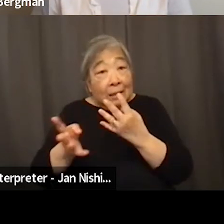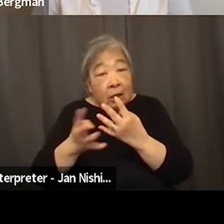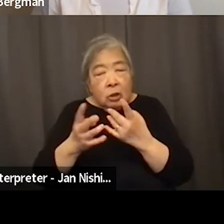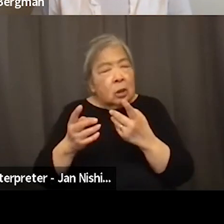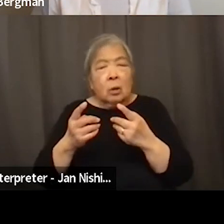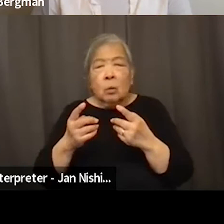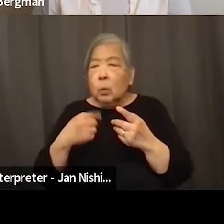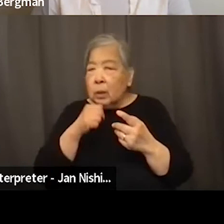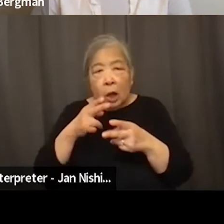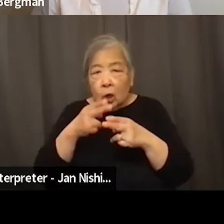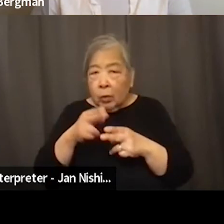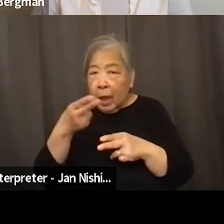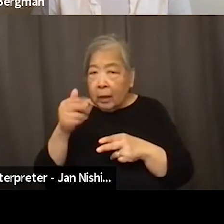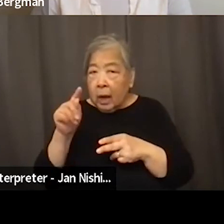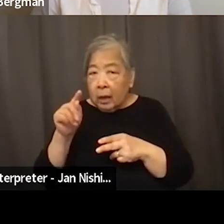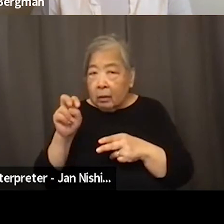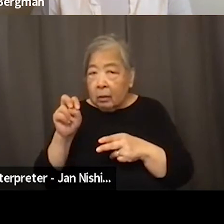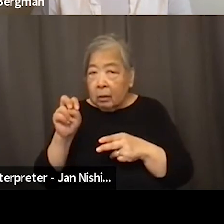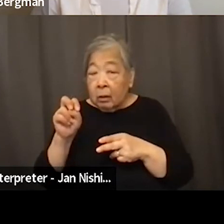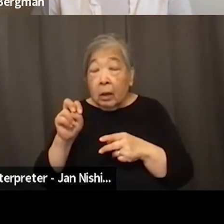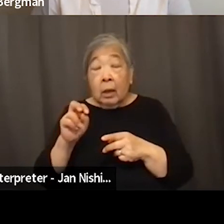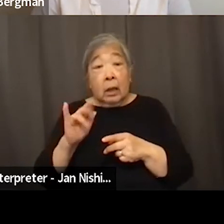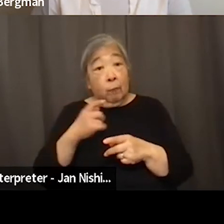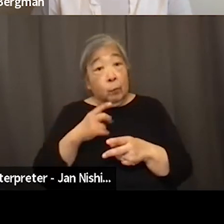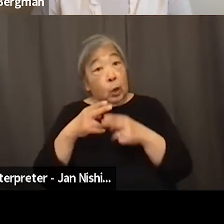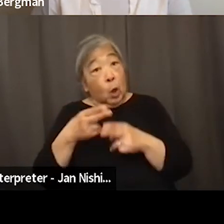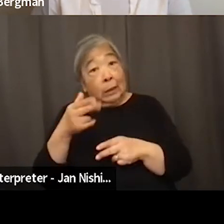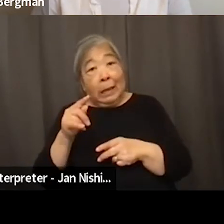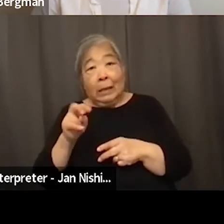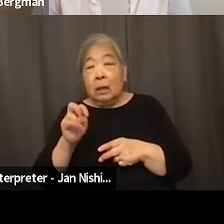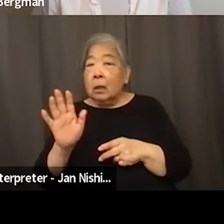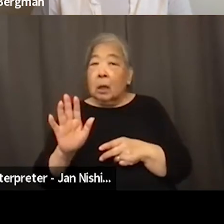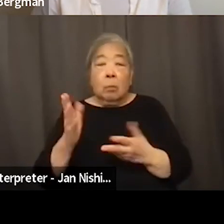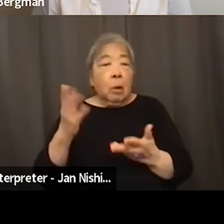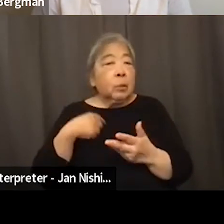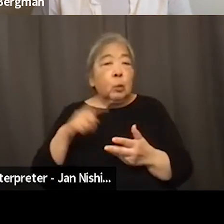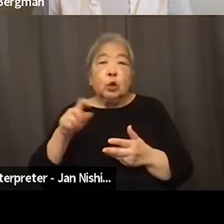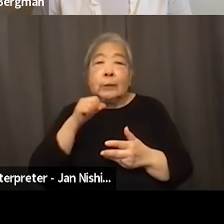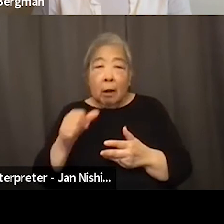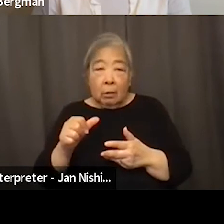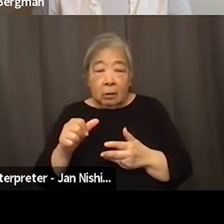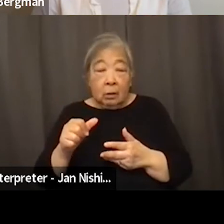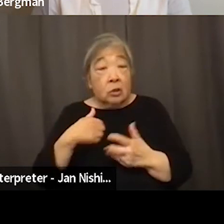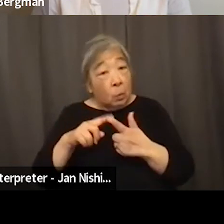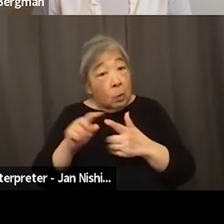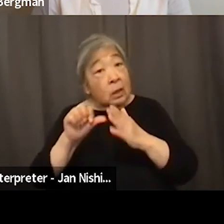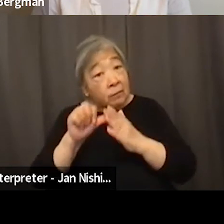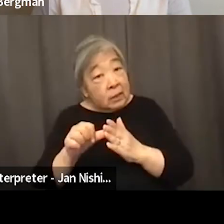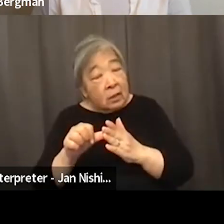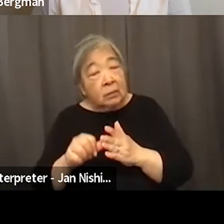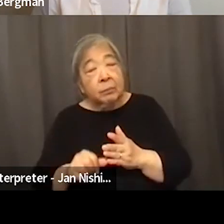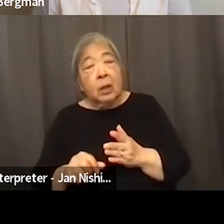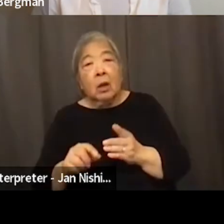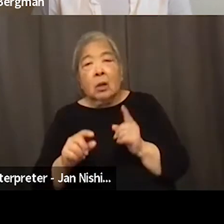that hate. And if we did, we probably should not, right? So I want to kind of emphasize that. And then I also want,